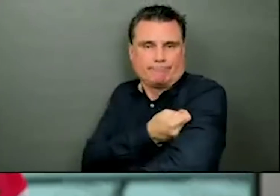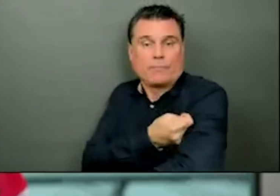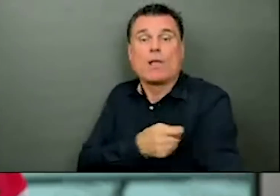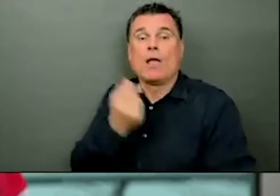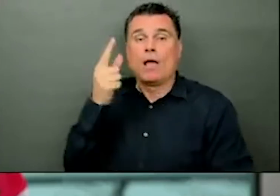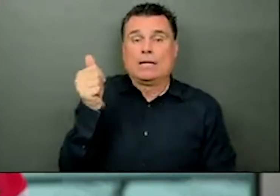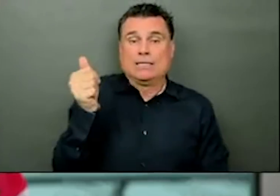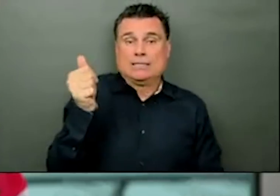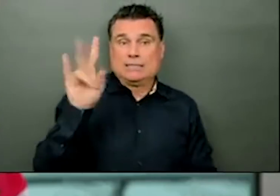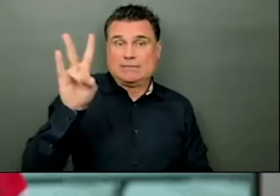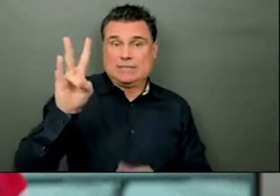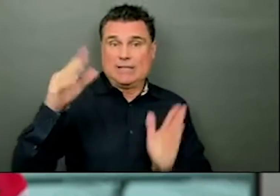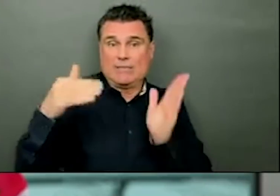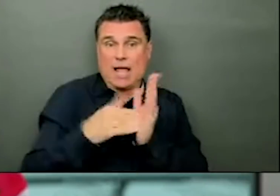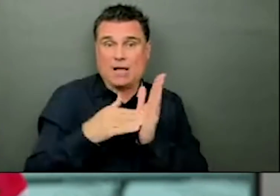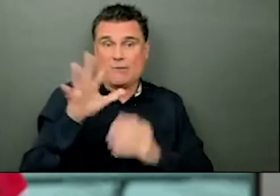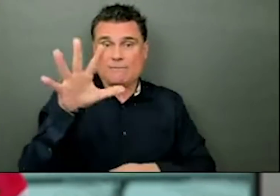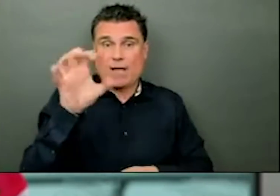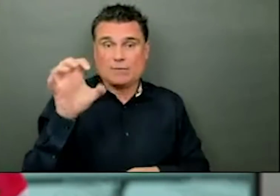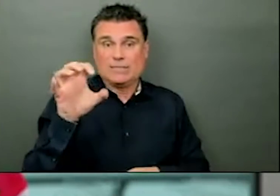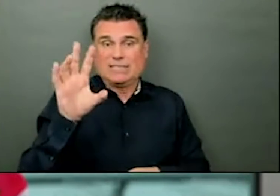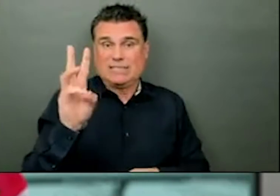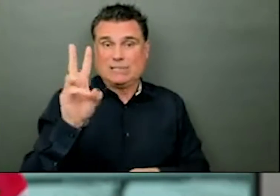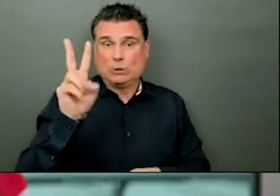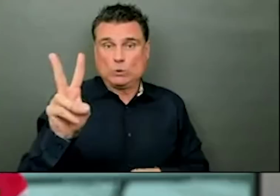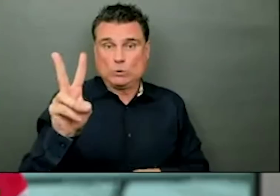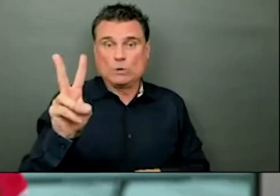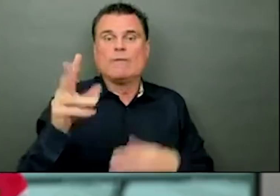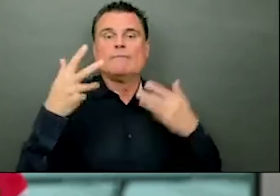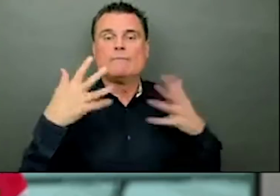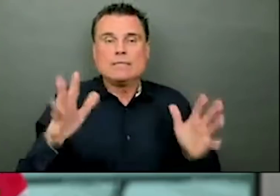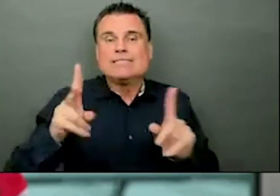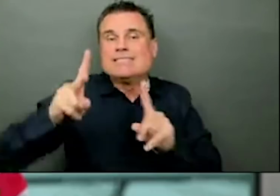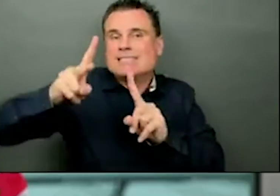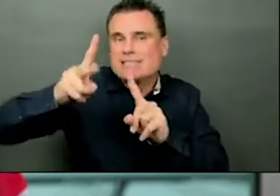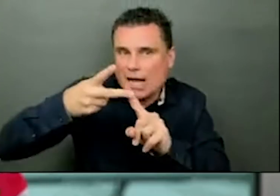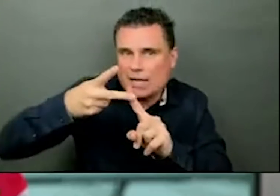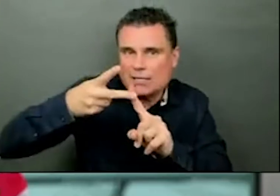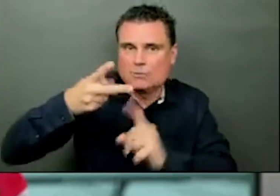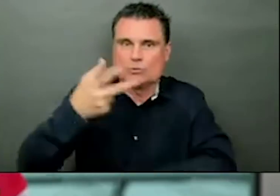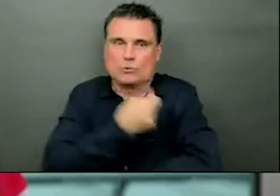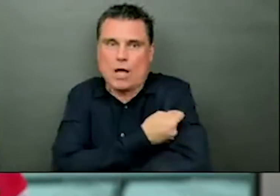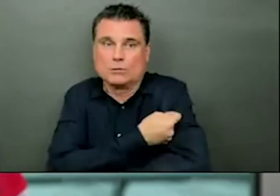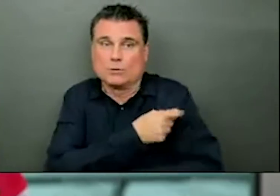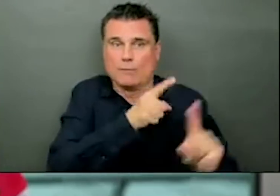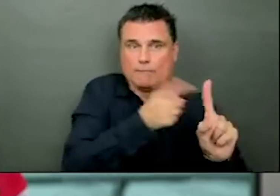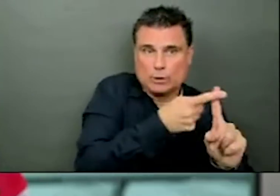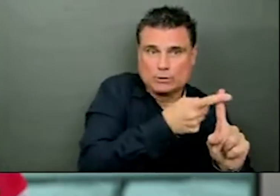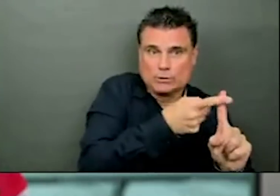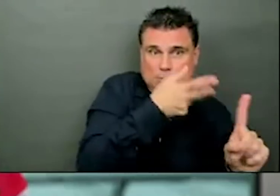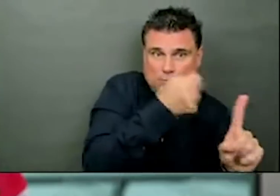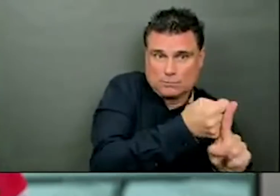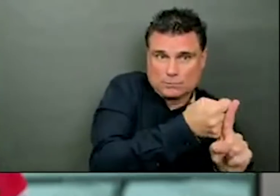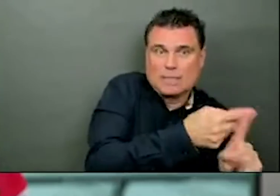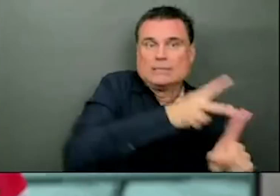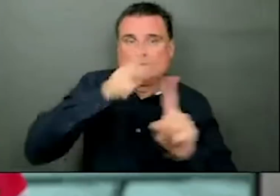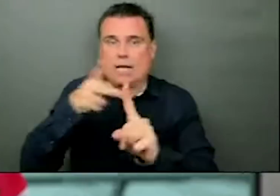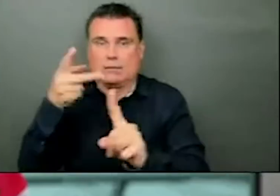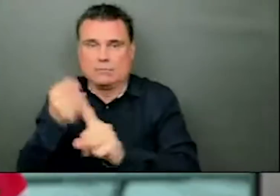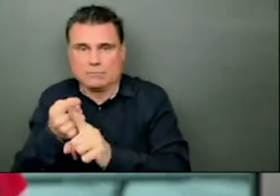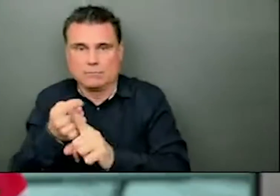17,562 people have received 2 doses of the vaccine. As we know, in the past couple of weeks, we've had very